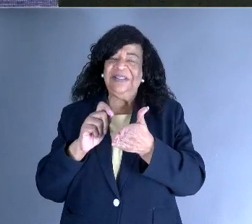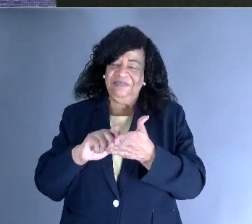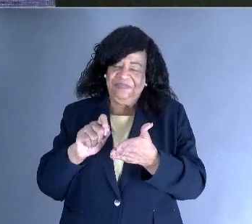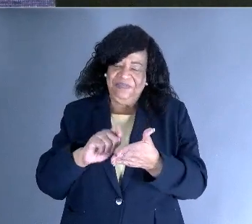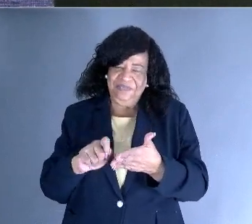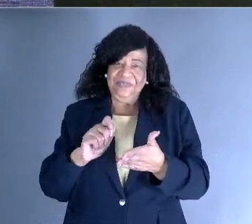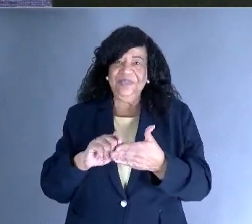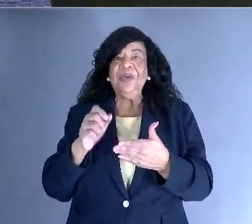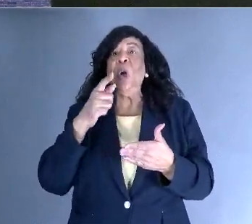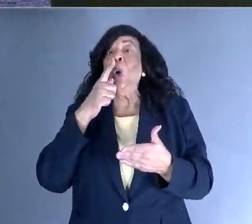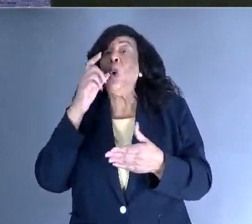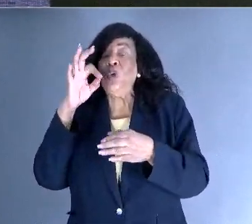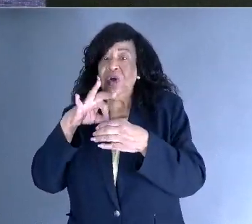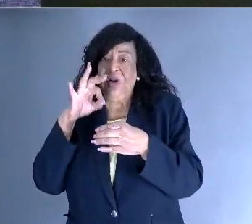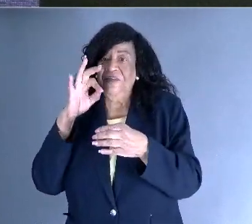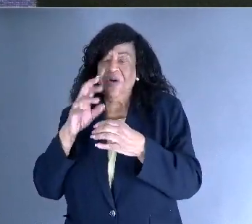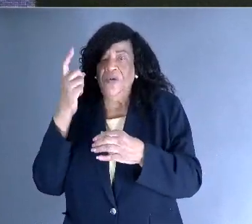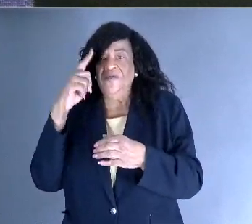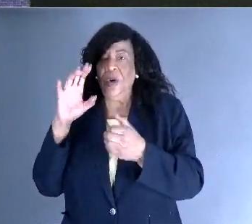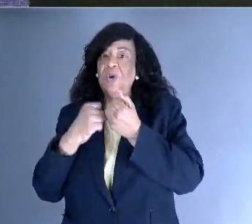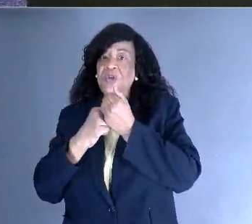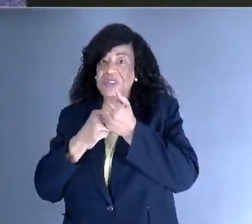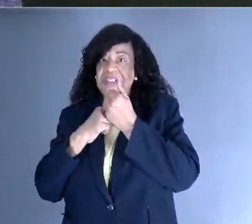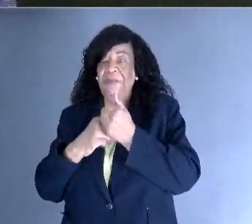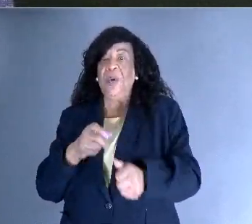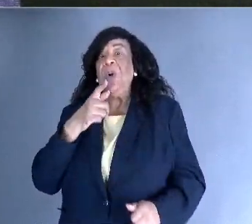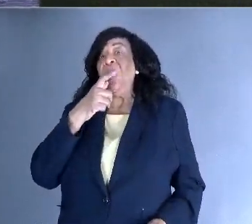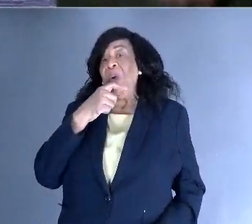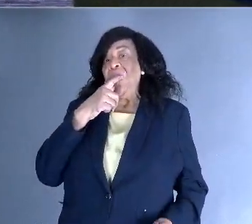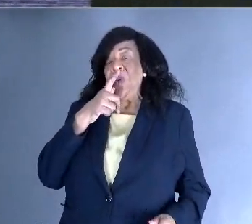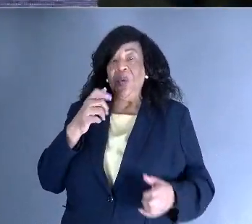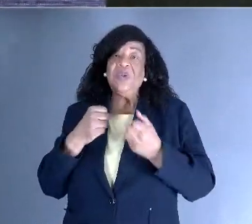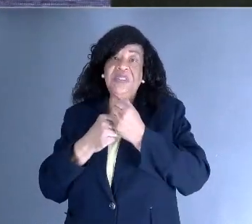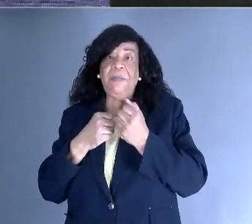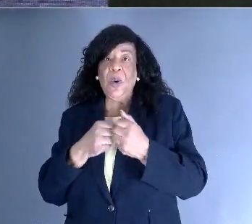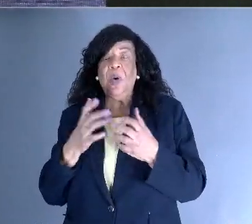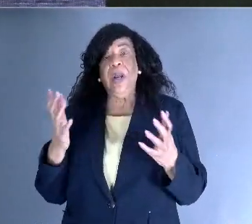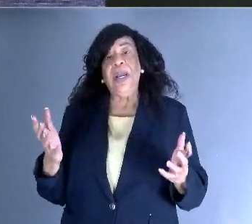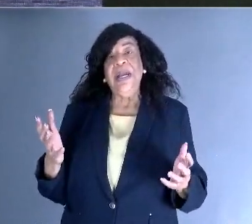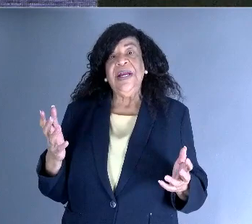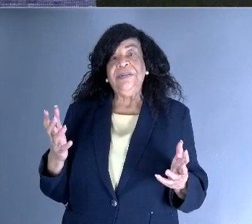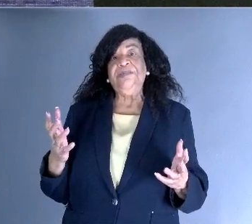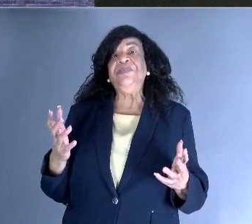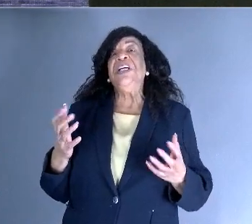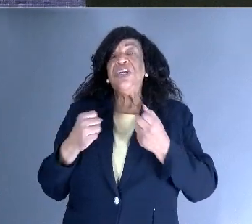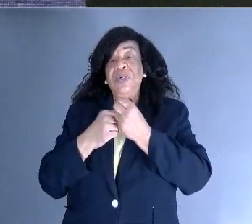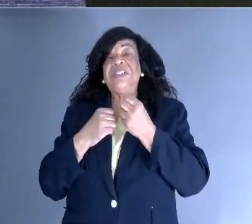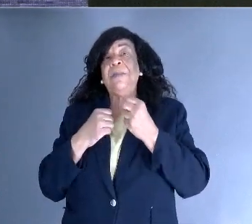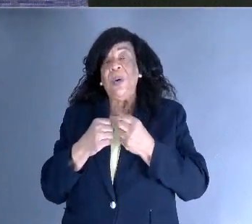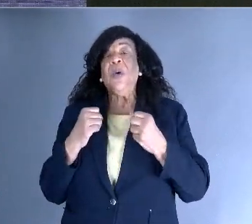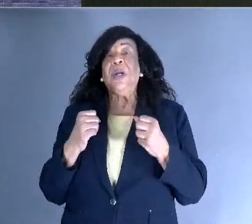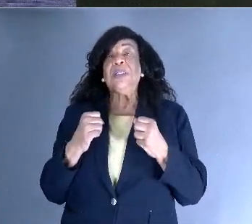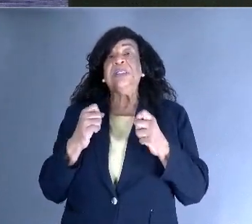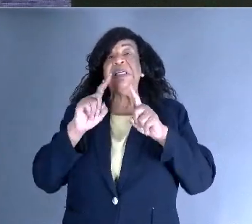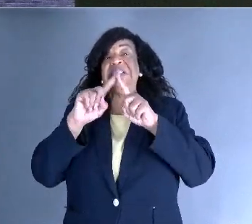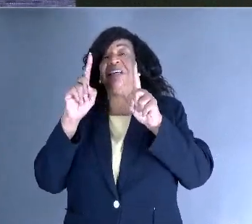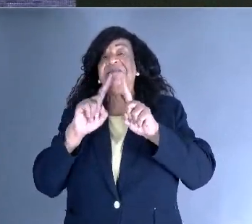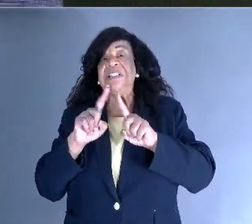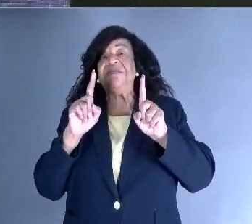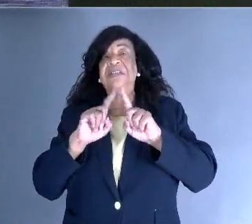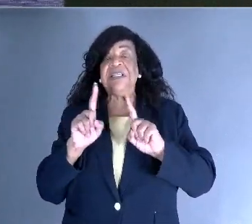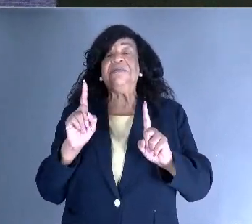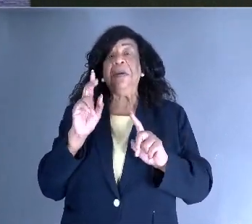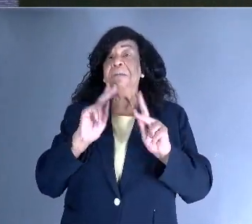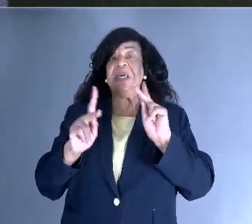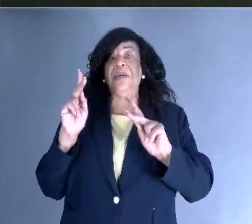drive by and know that you're supporting you know Mayor Wu you're supporting you know Annabelle this or you're supporting Joe Biden or